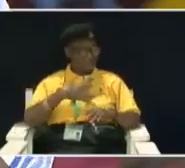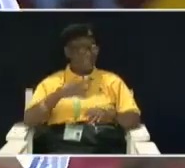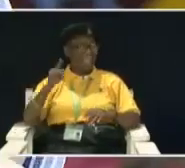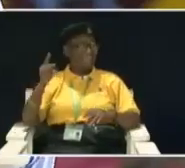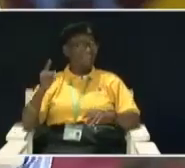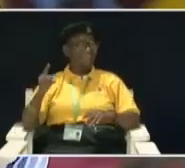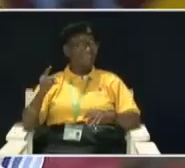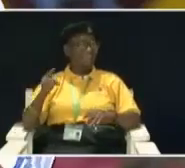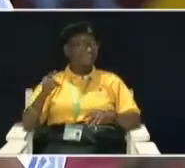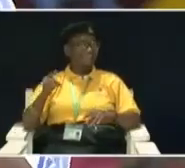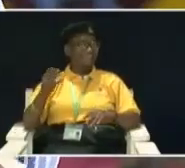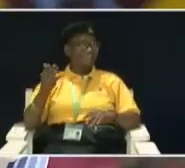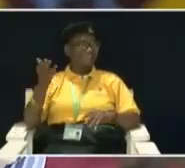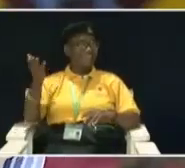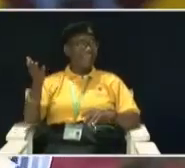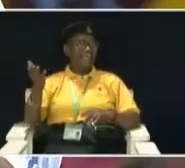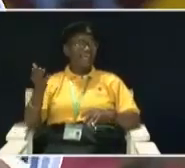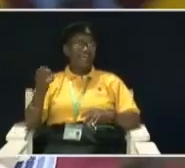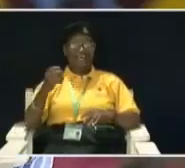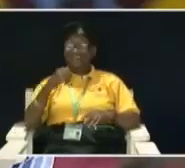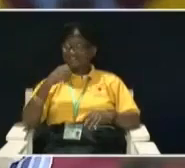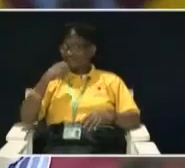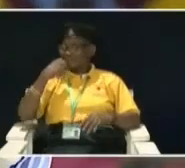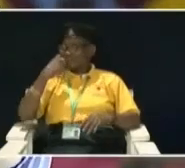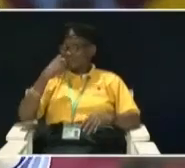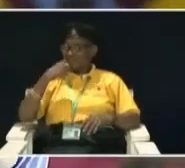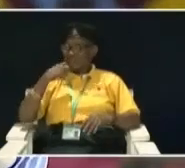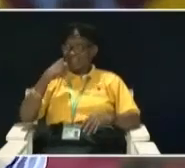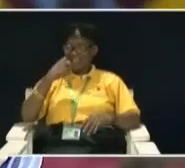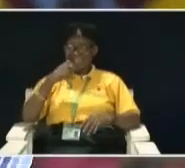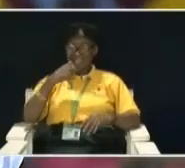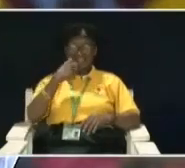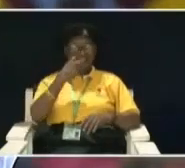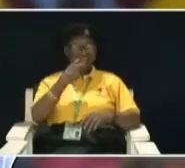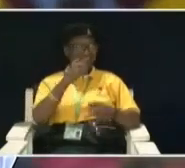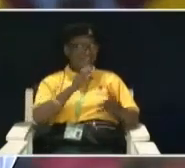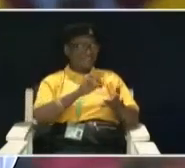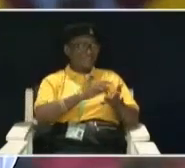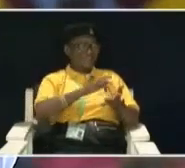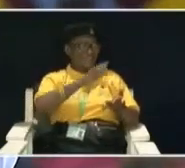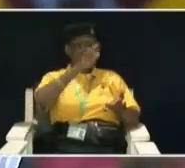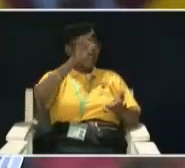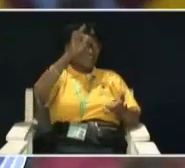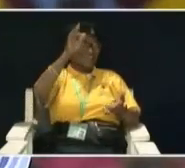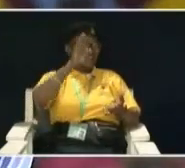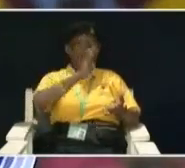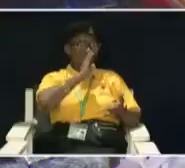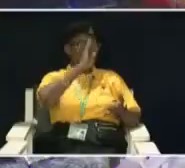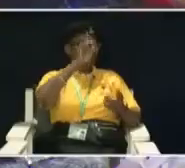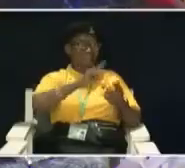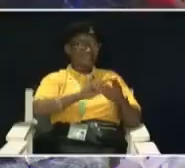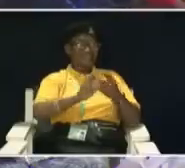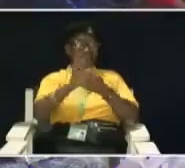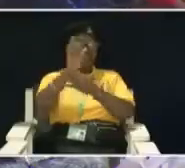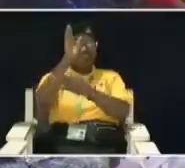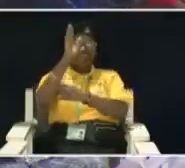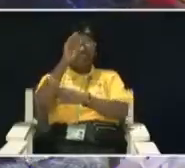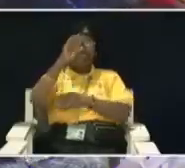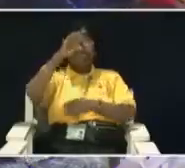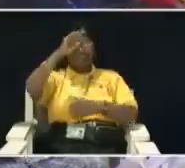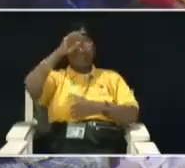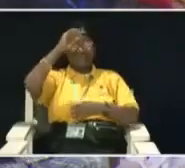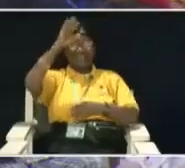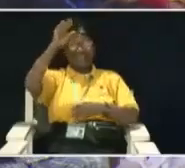I'm sure you would love to speak like they speak. Glory be to God, man. Let somebody